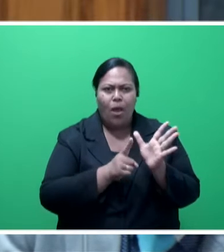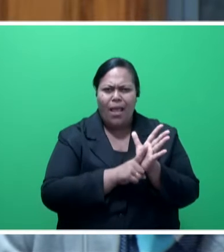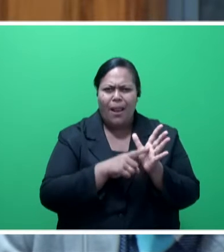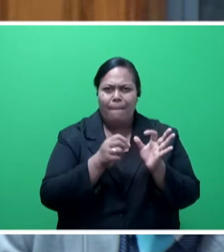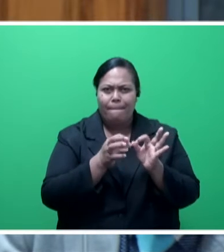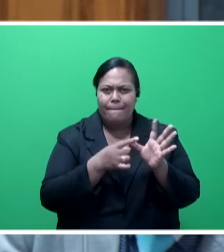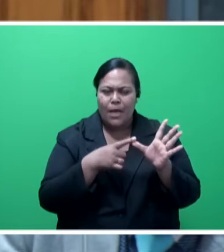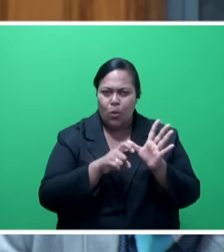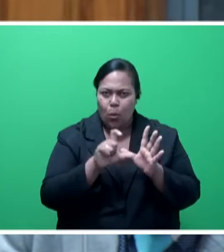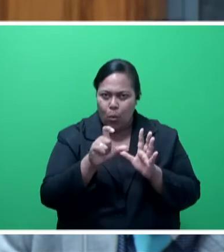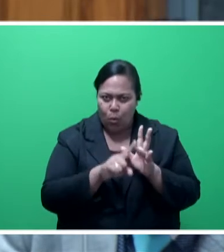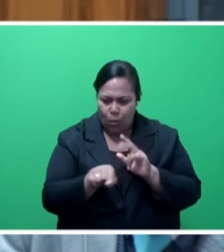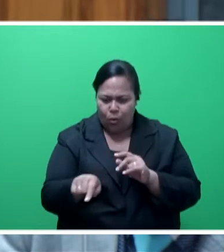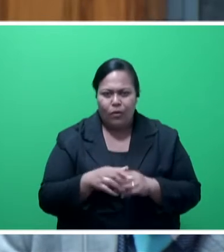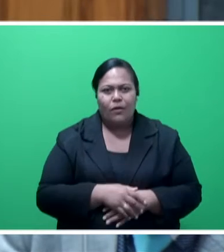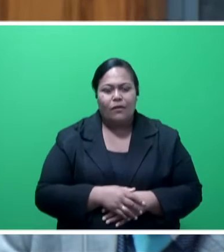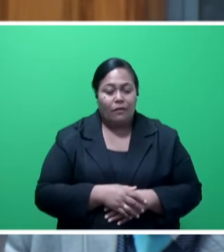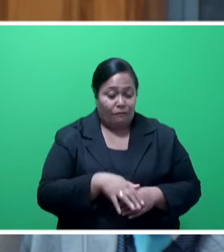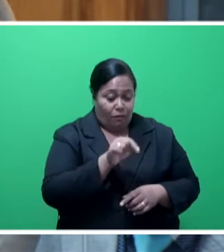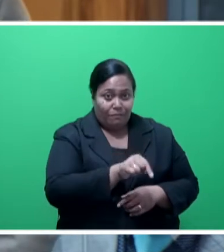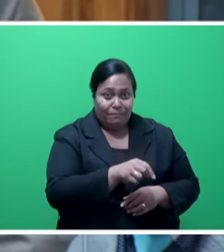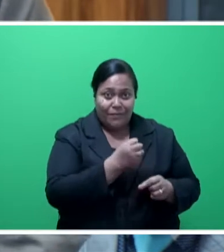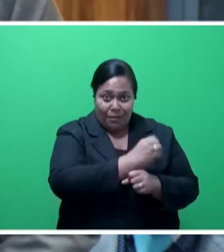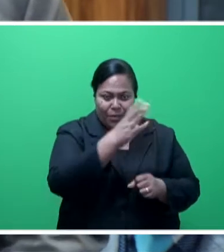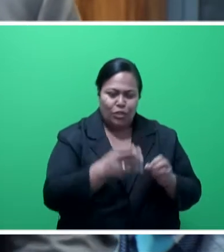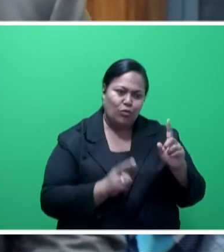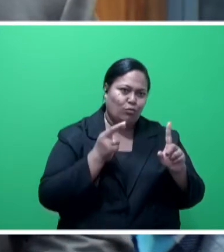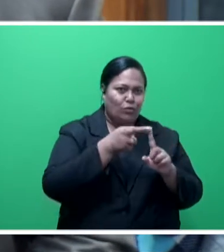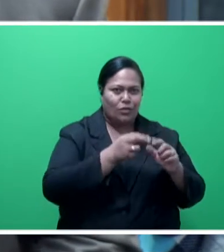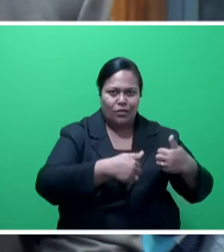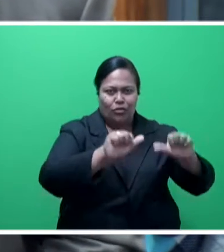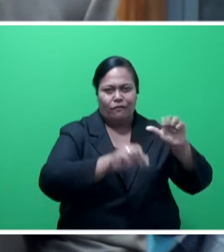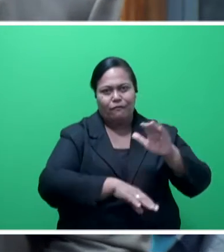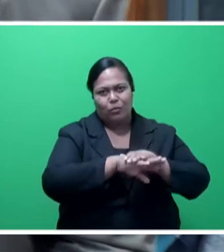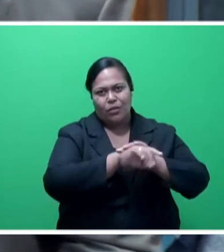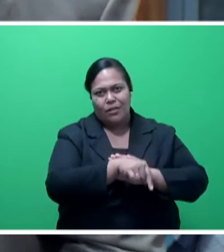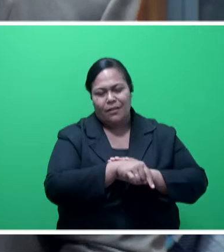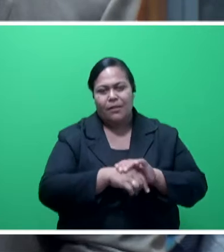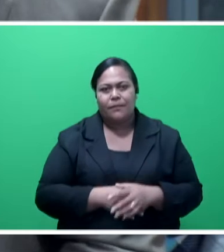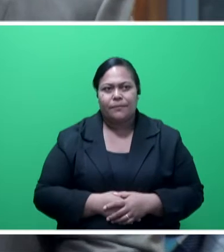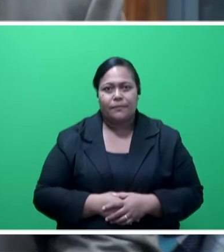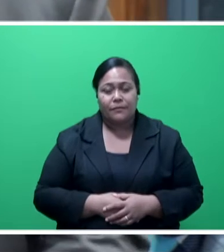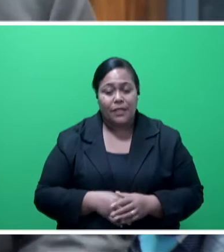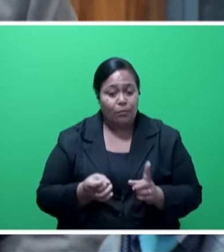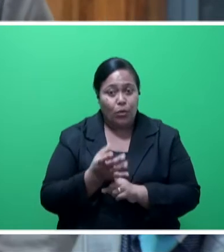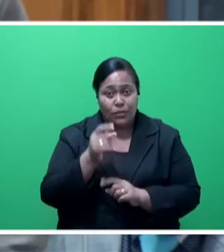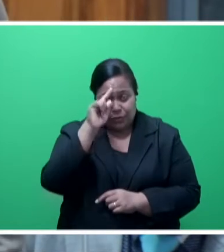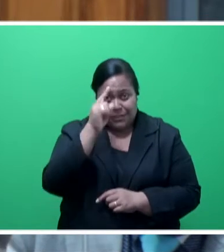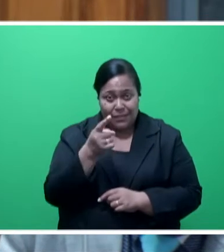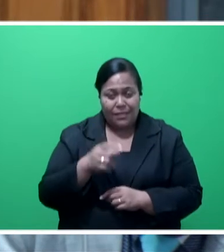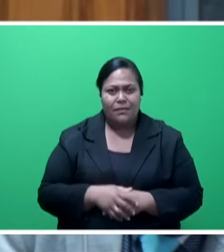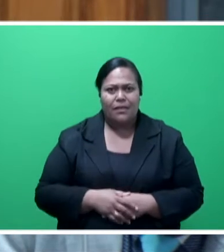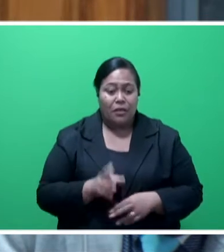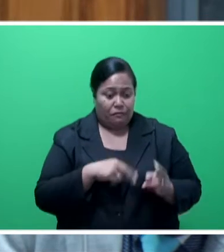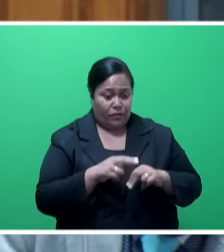for PAFCO to reach its full capacity. It is very important to understand that Fiji's current fleet